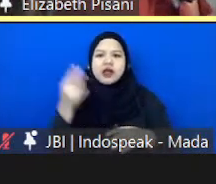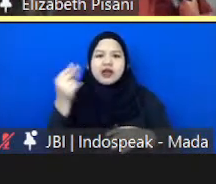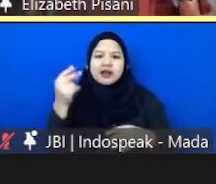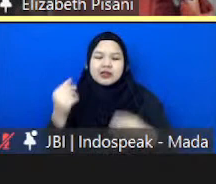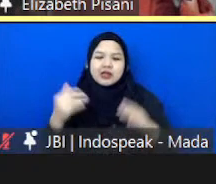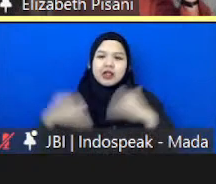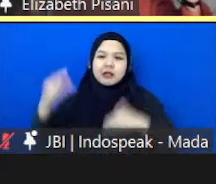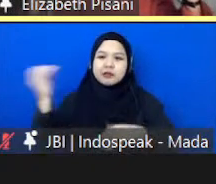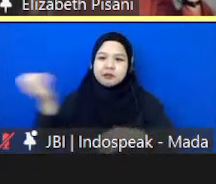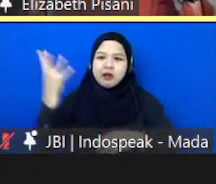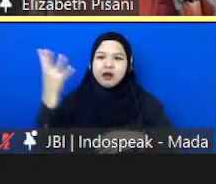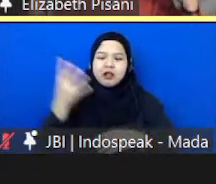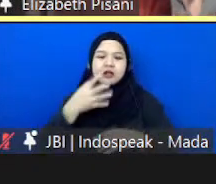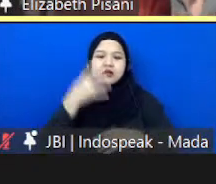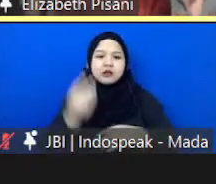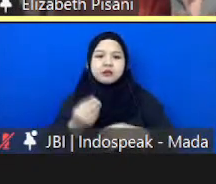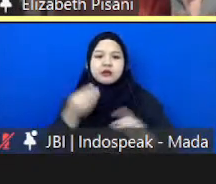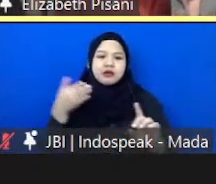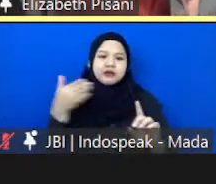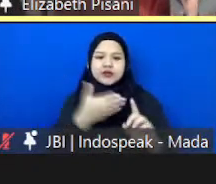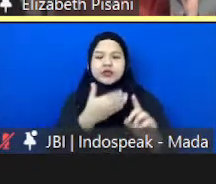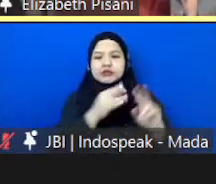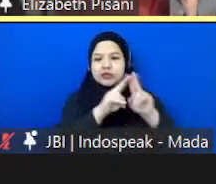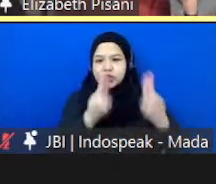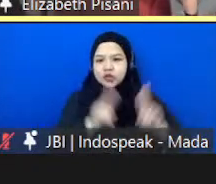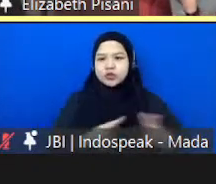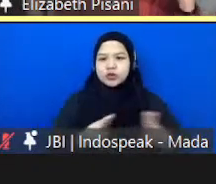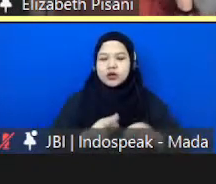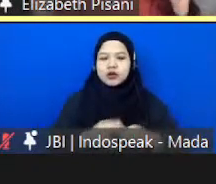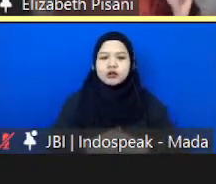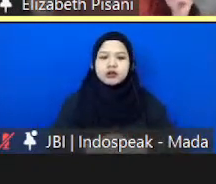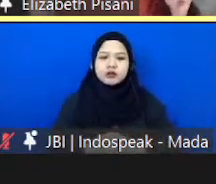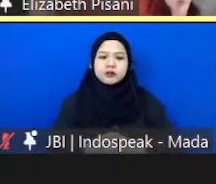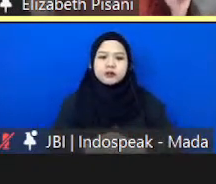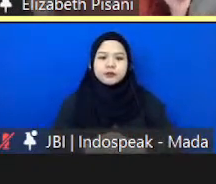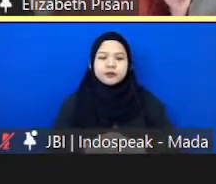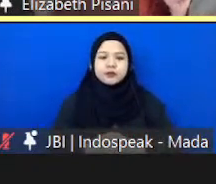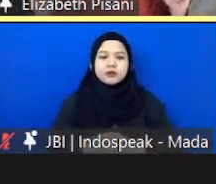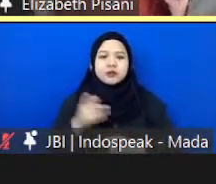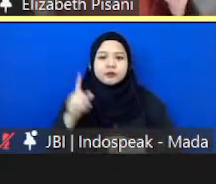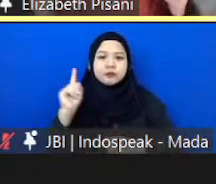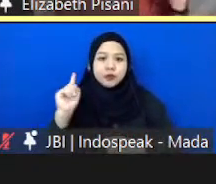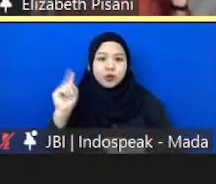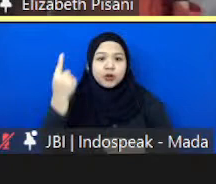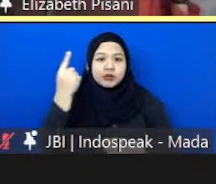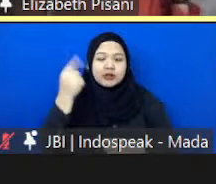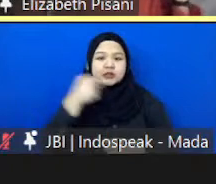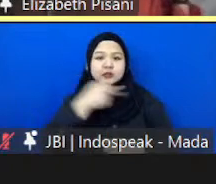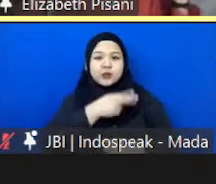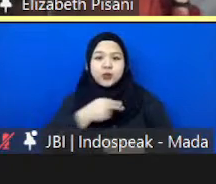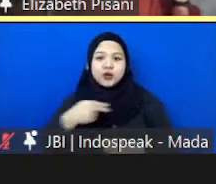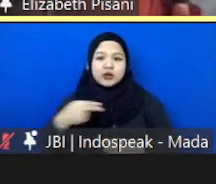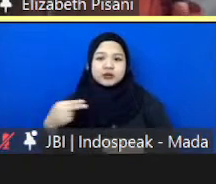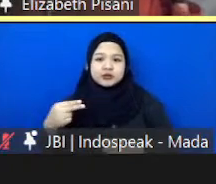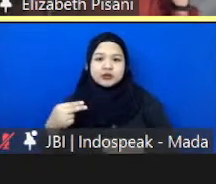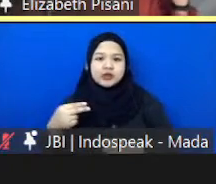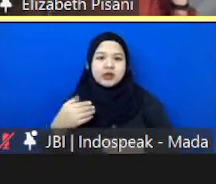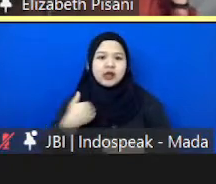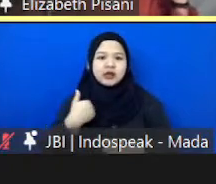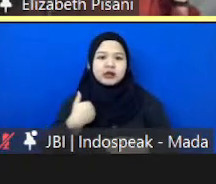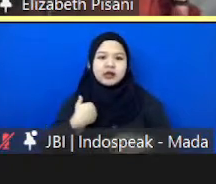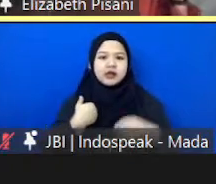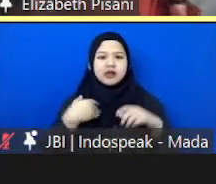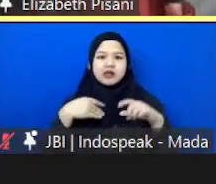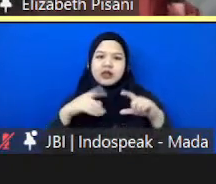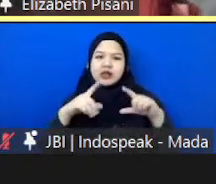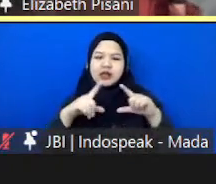Now, in 2005, Indonesia enacted some policies to prioritize what we call INN